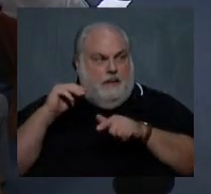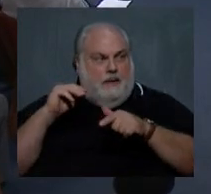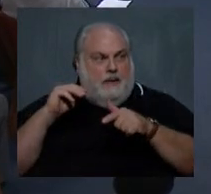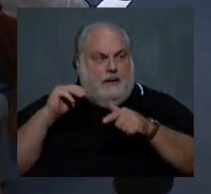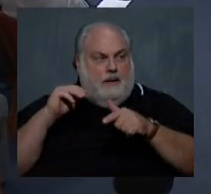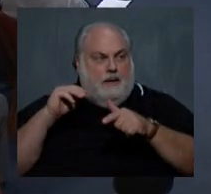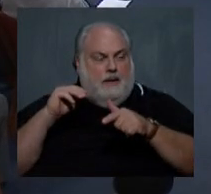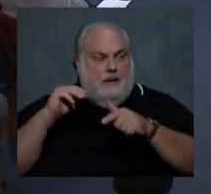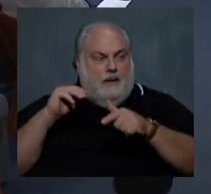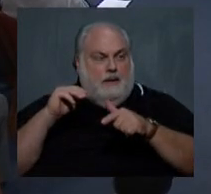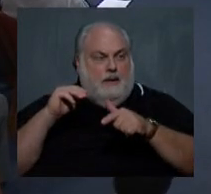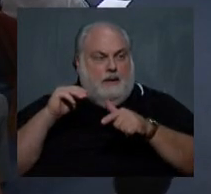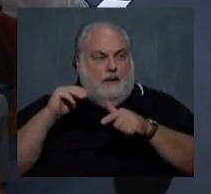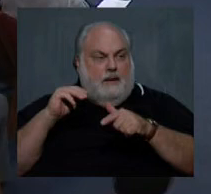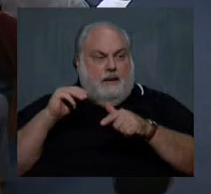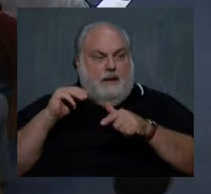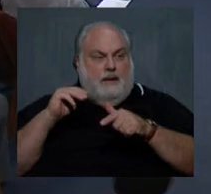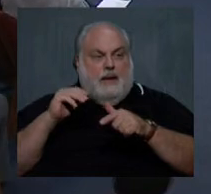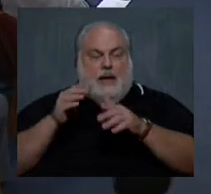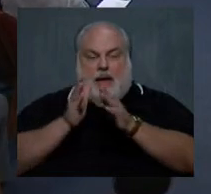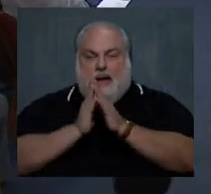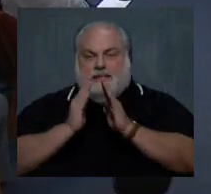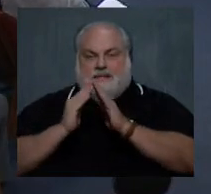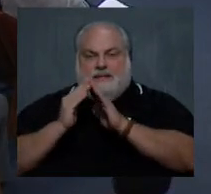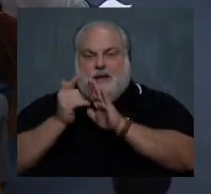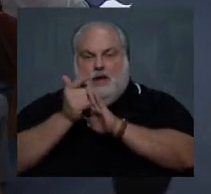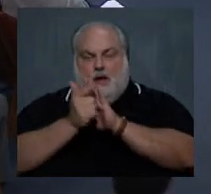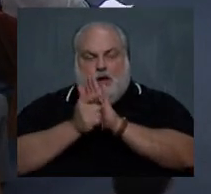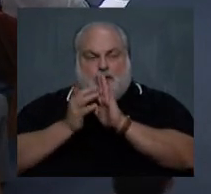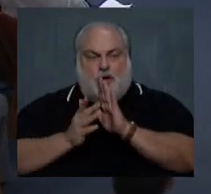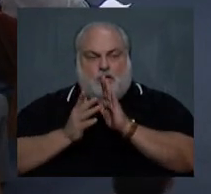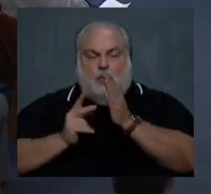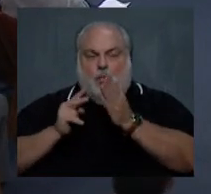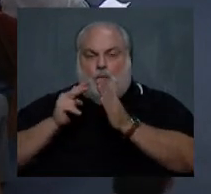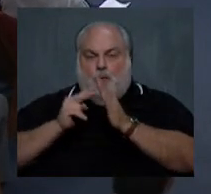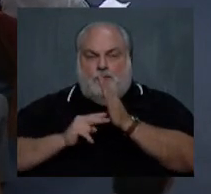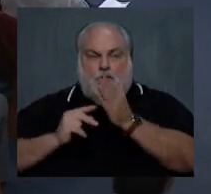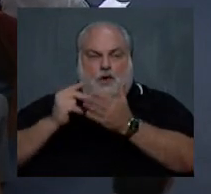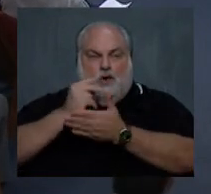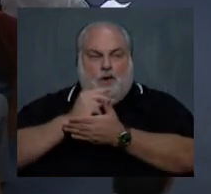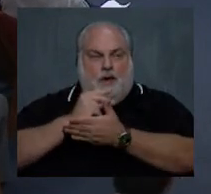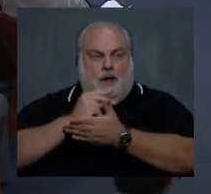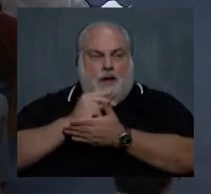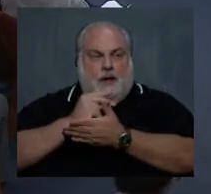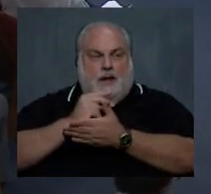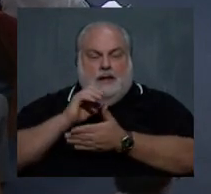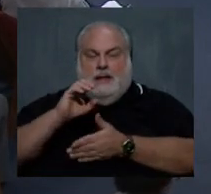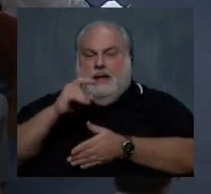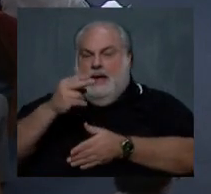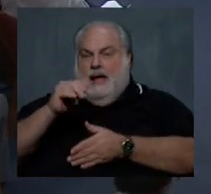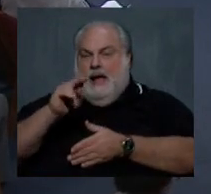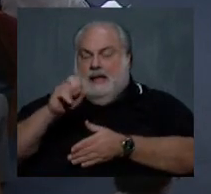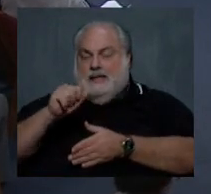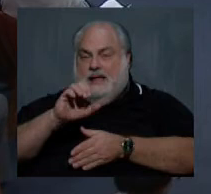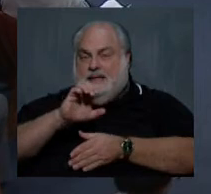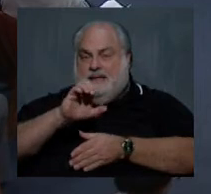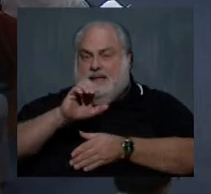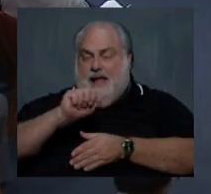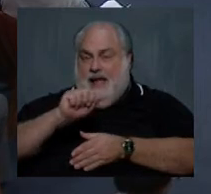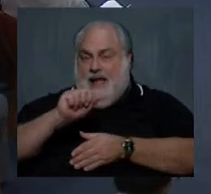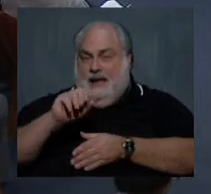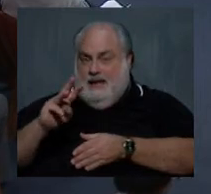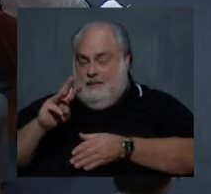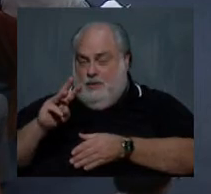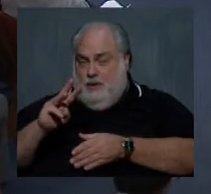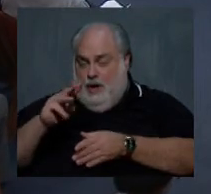We'll check on CAW it. has some Mr. pretty. Carpenter, would you check the statute and refresh our memories on that? CAW's agreement is very unique in that I know